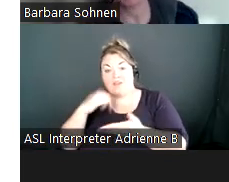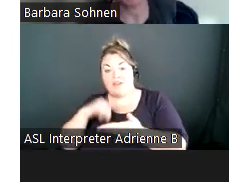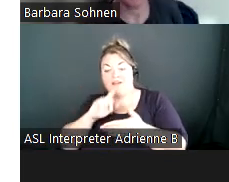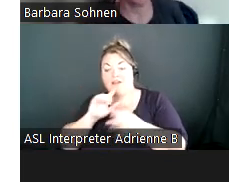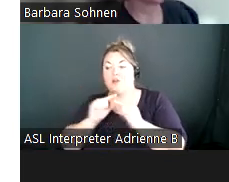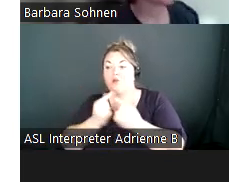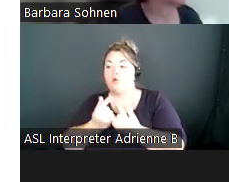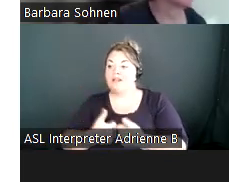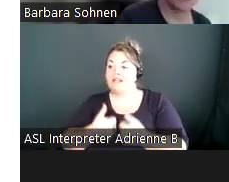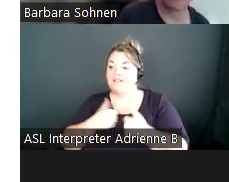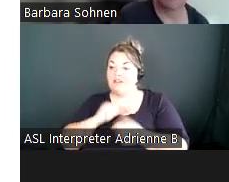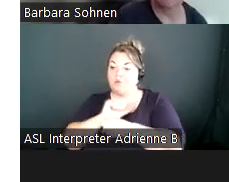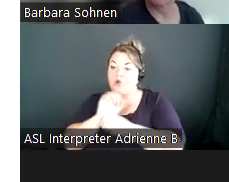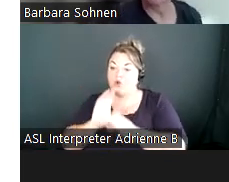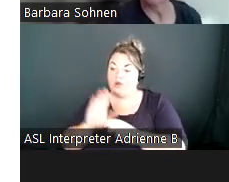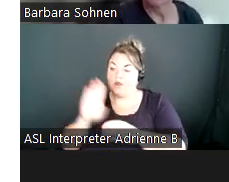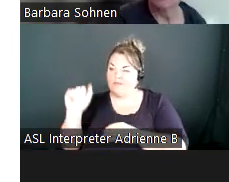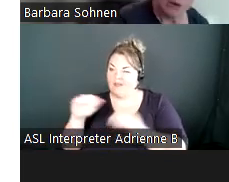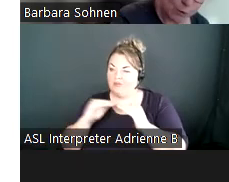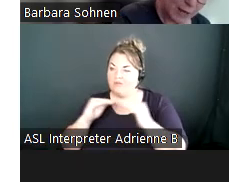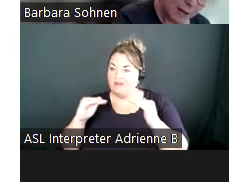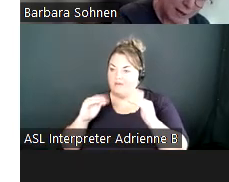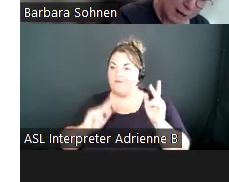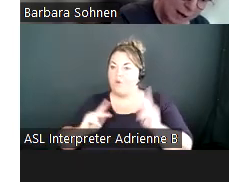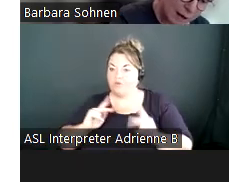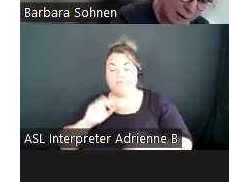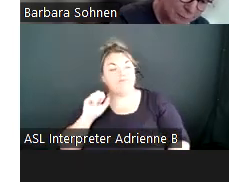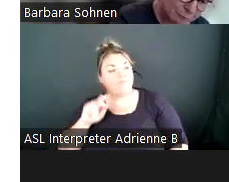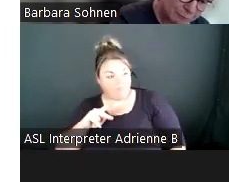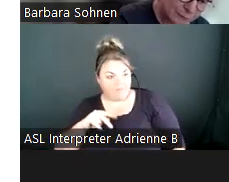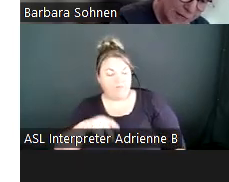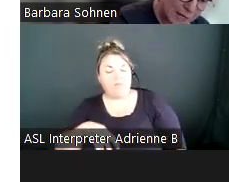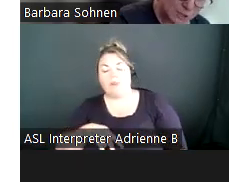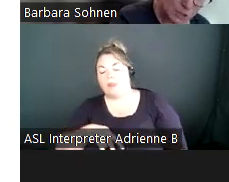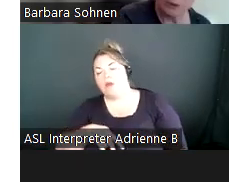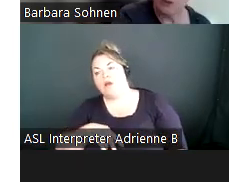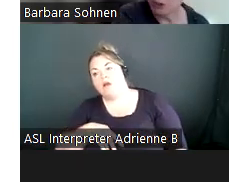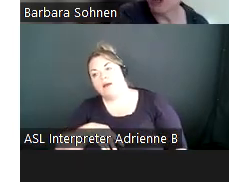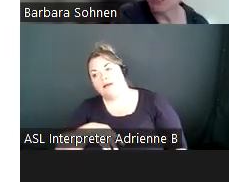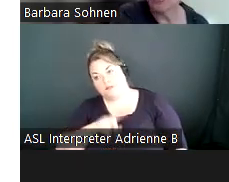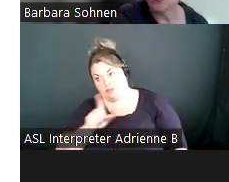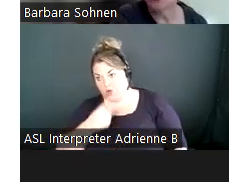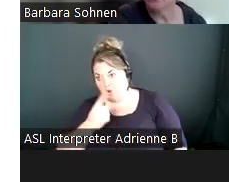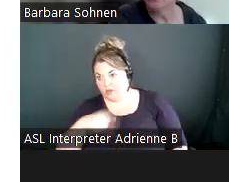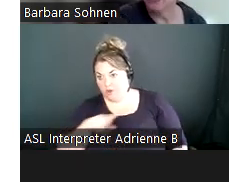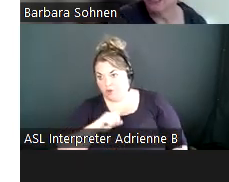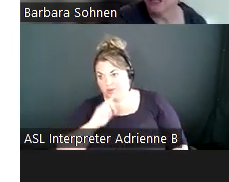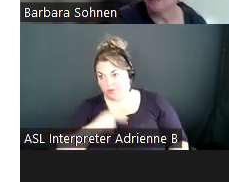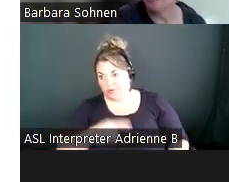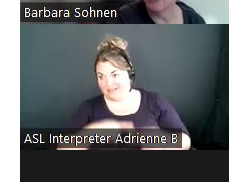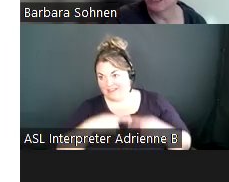living worker. Again, that bachelor's level folks. Okay. And is it only those in residential, or